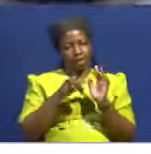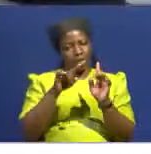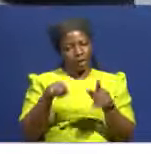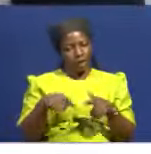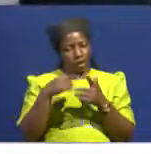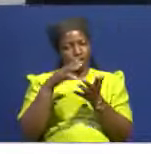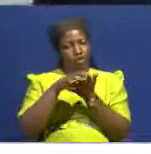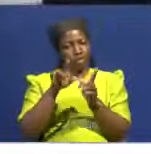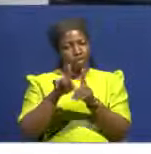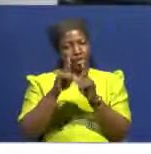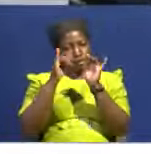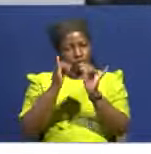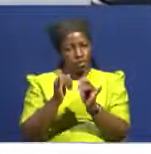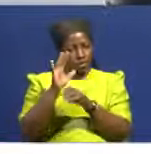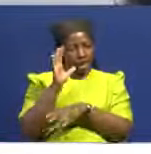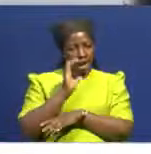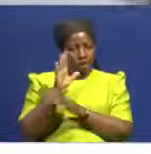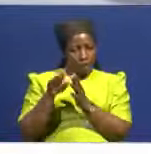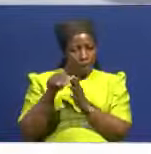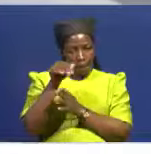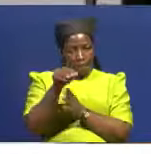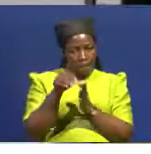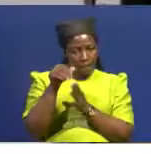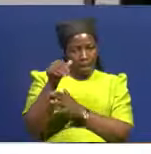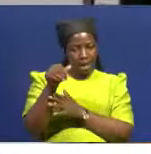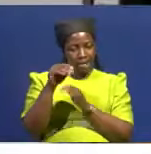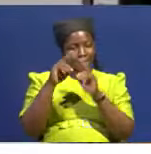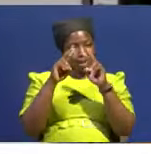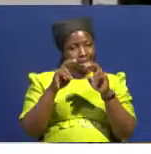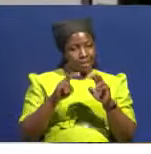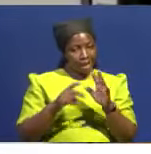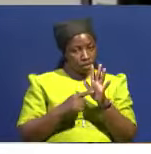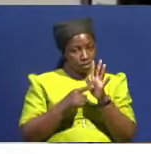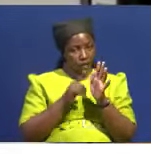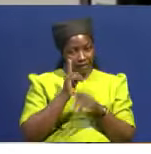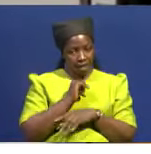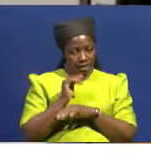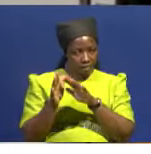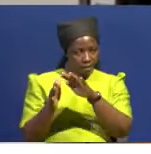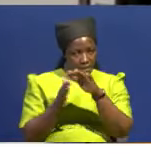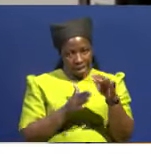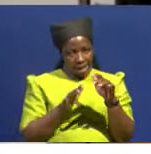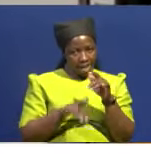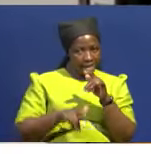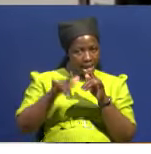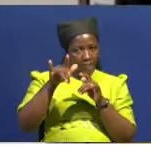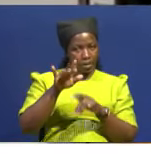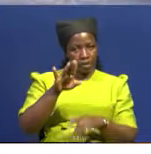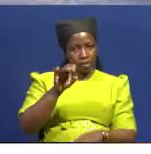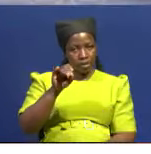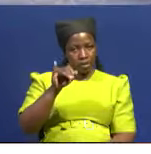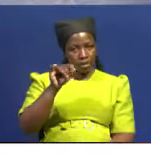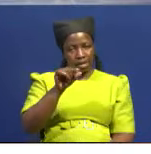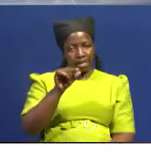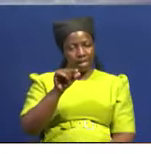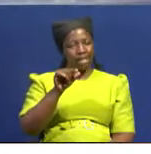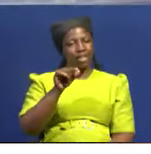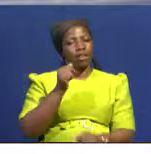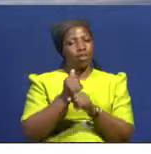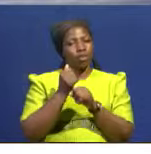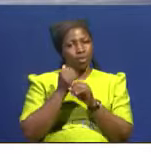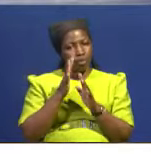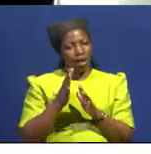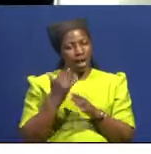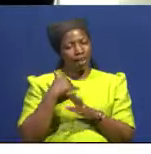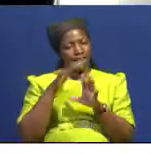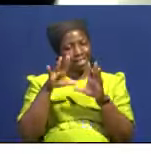new customer acquisitions, the survey showed. Finally, Boeing workers in the U.S. have voted to accept the aviation giant's